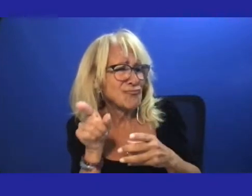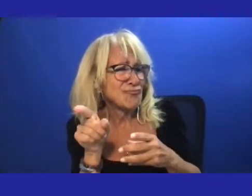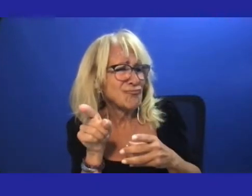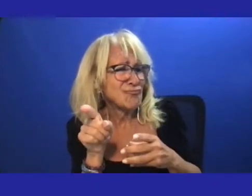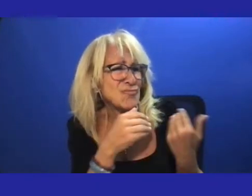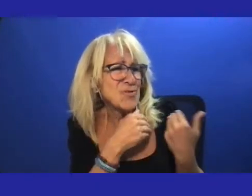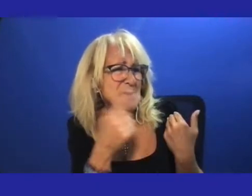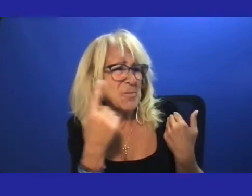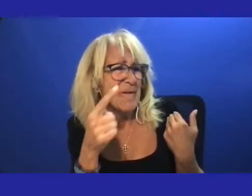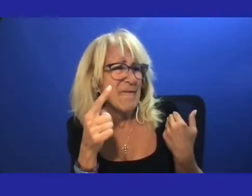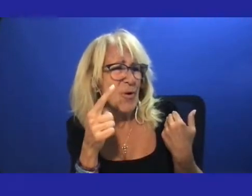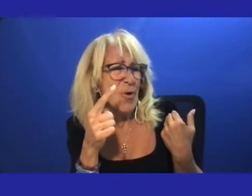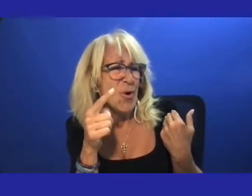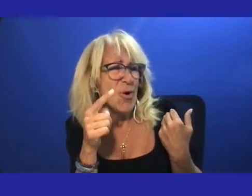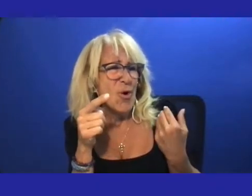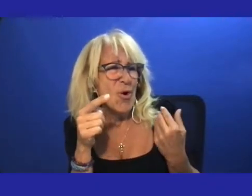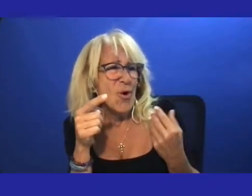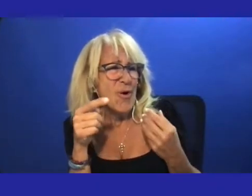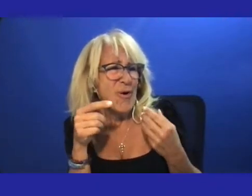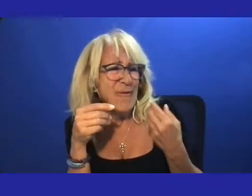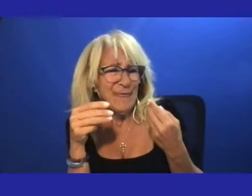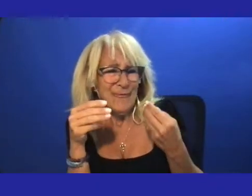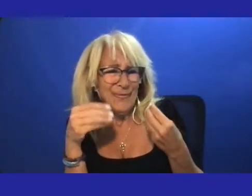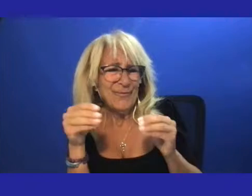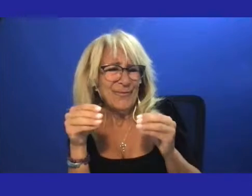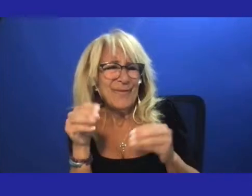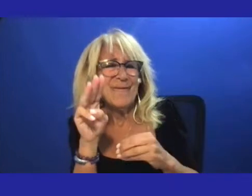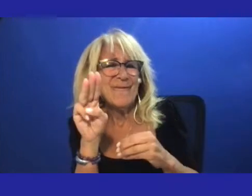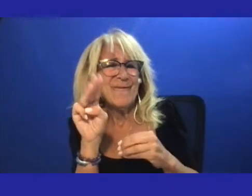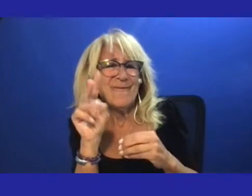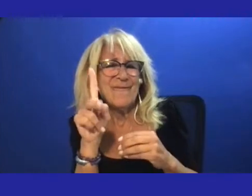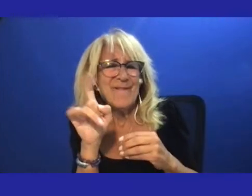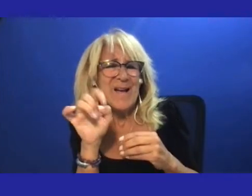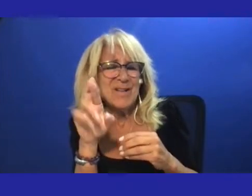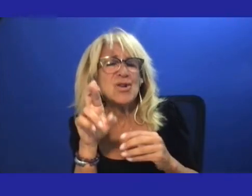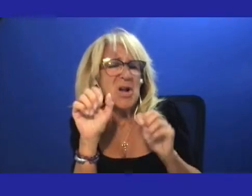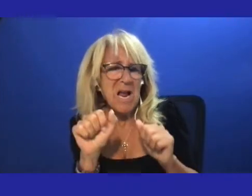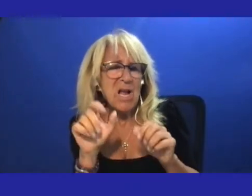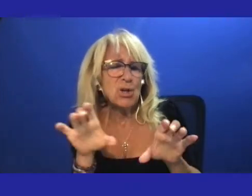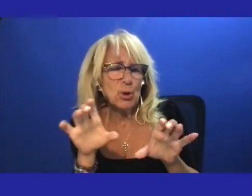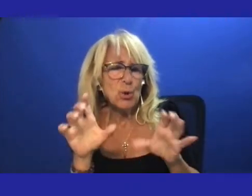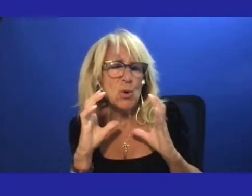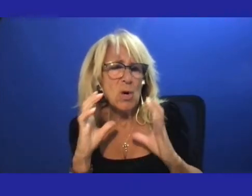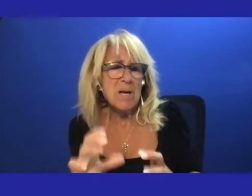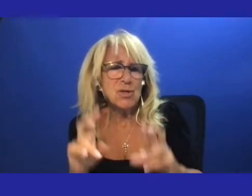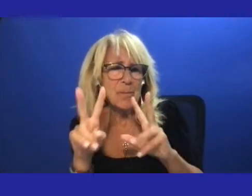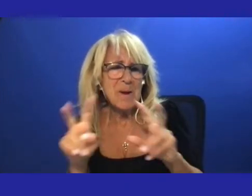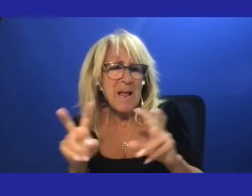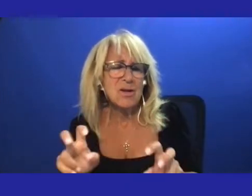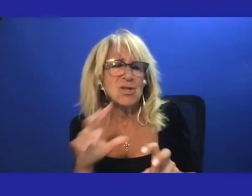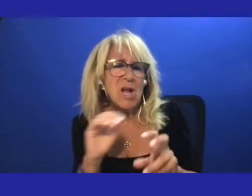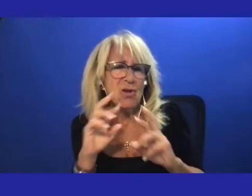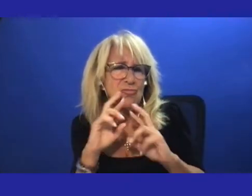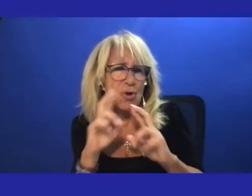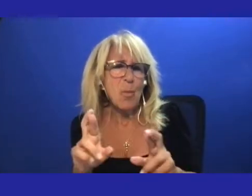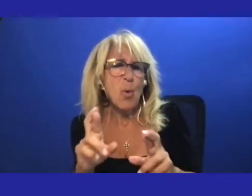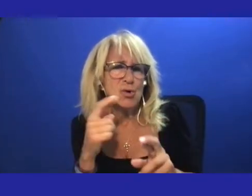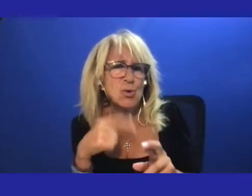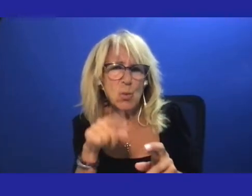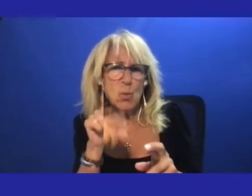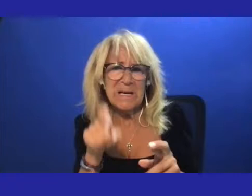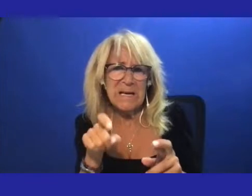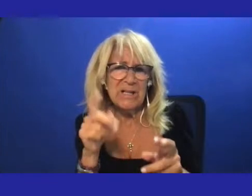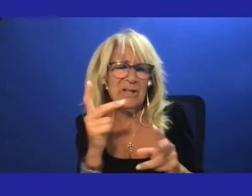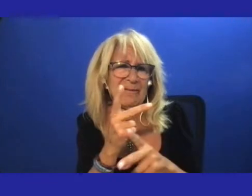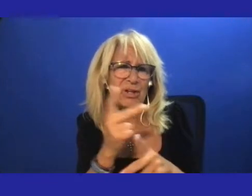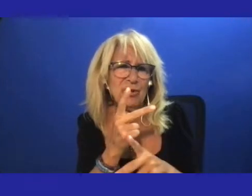They can do customized analysis and reports for us. We can ask them to do that. Yes, we would just need to figure out our